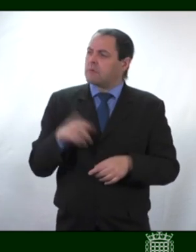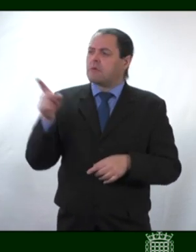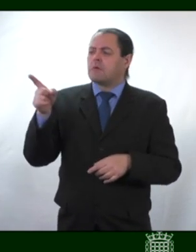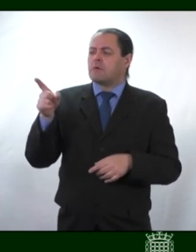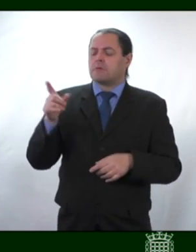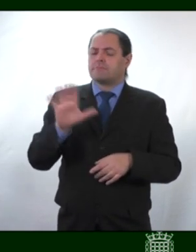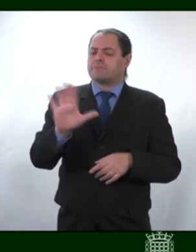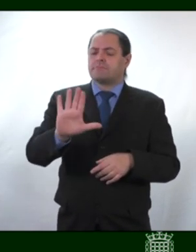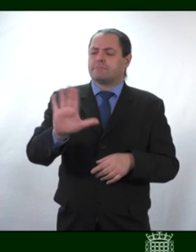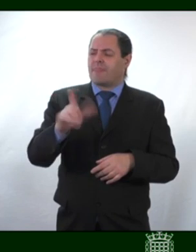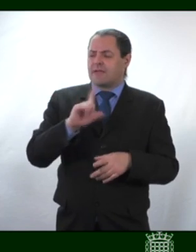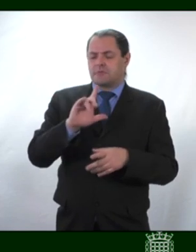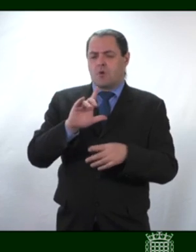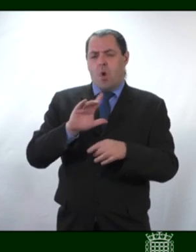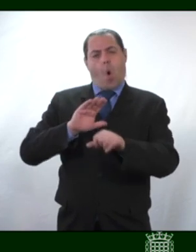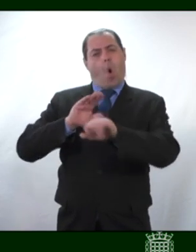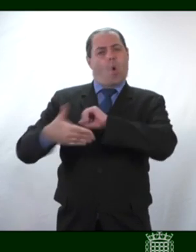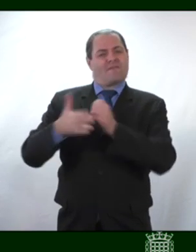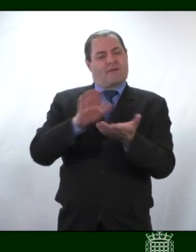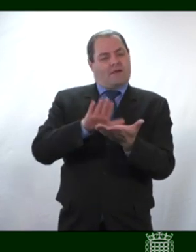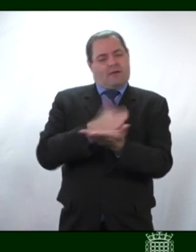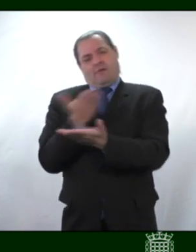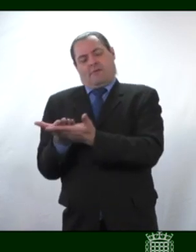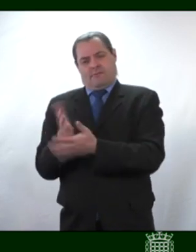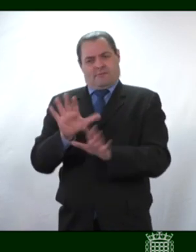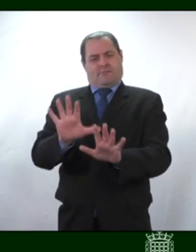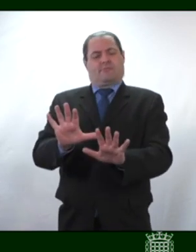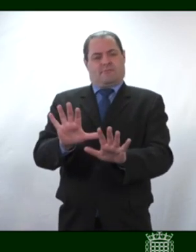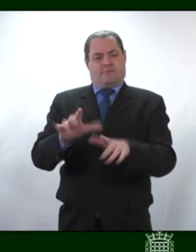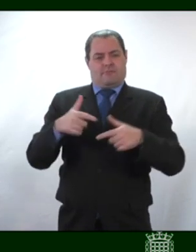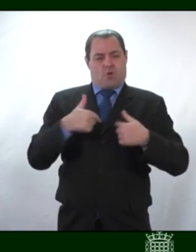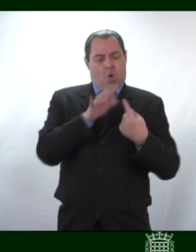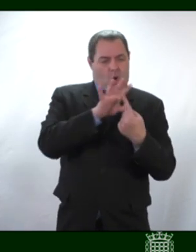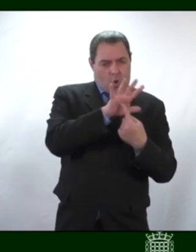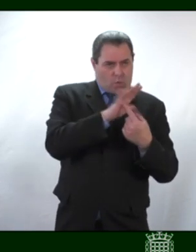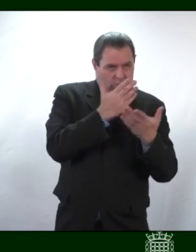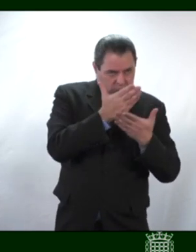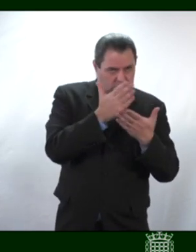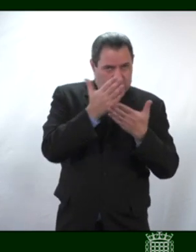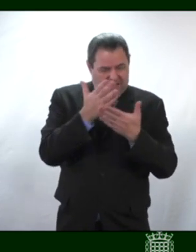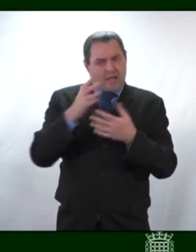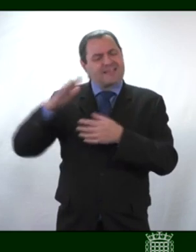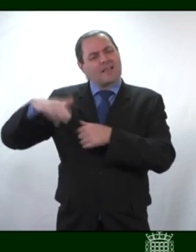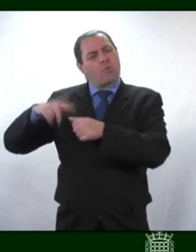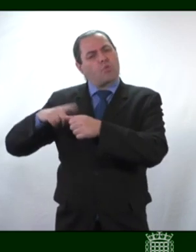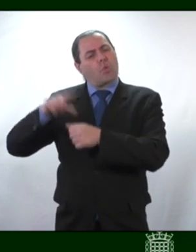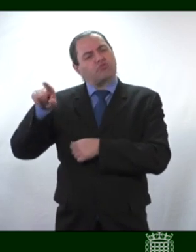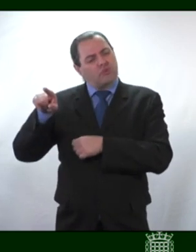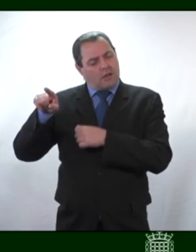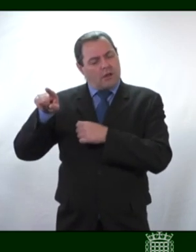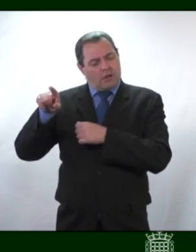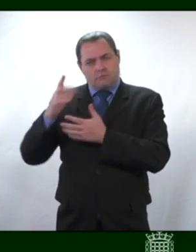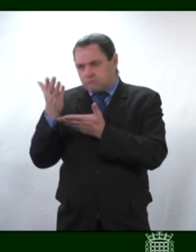say. The discussions with the local leadership in South Yorkshire have been